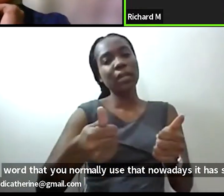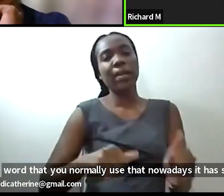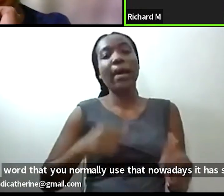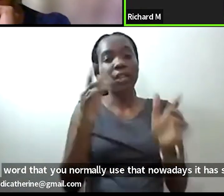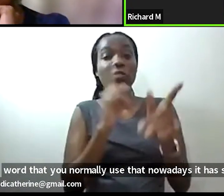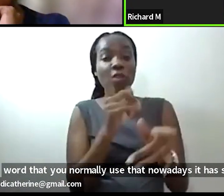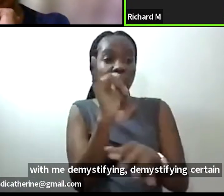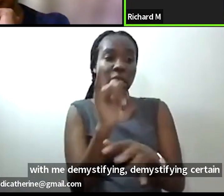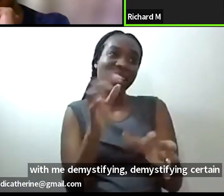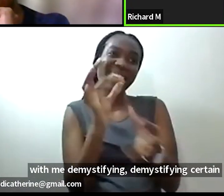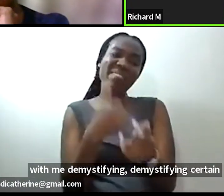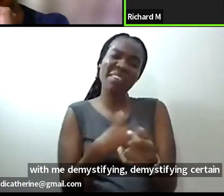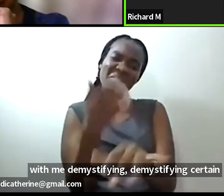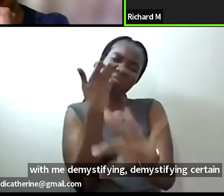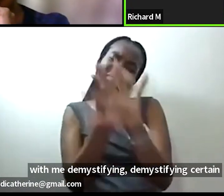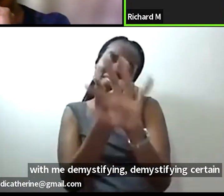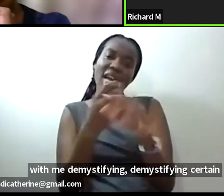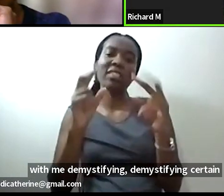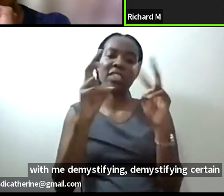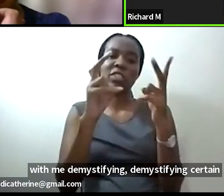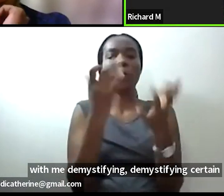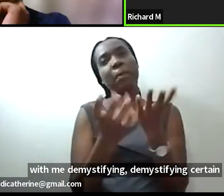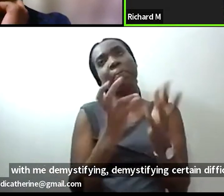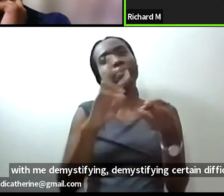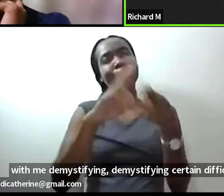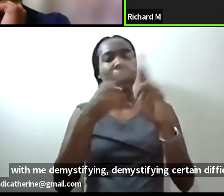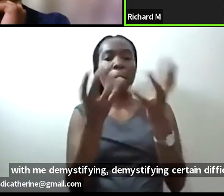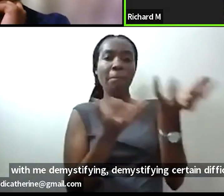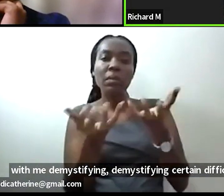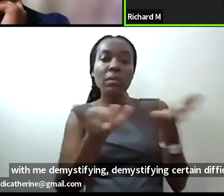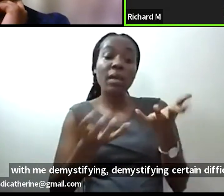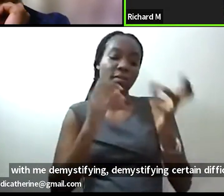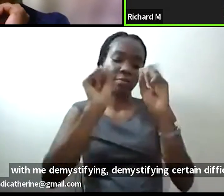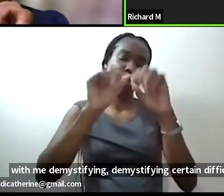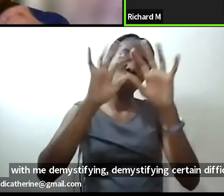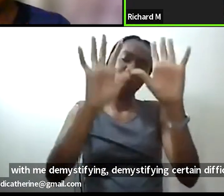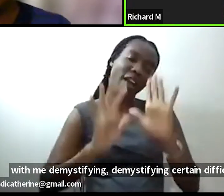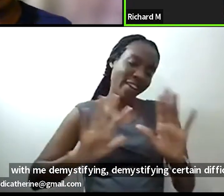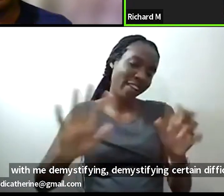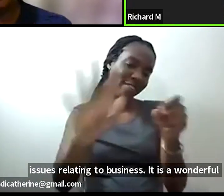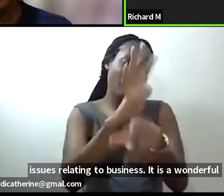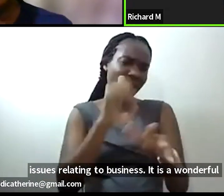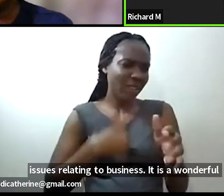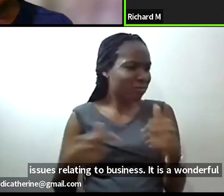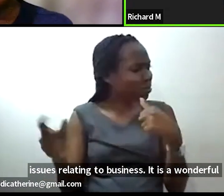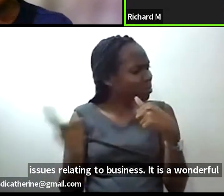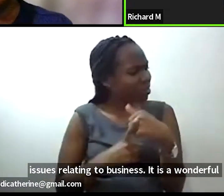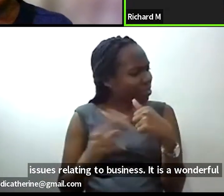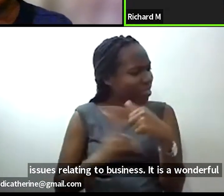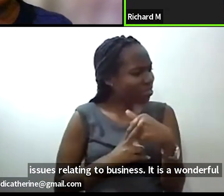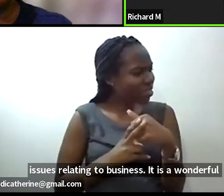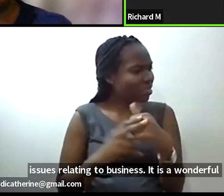difficult issues relating to business. It is a wonderful, wonderful. We are going into the 6th or 7th episode, and this